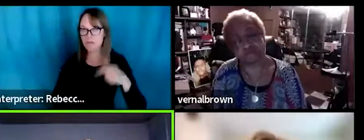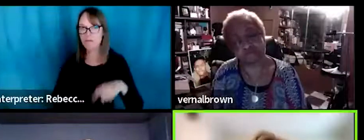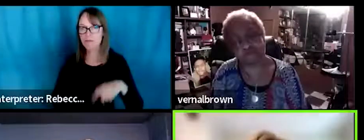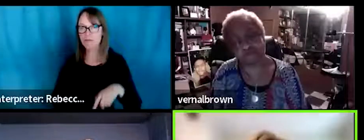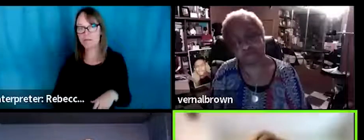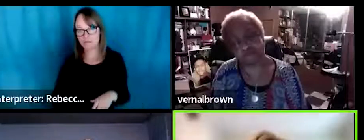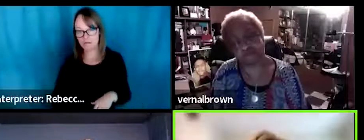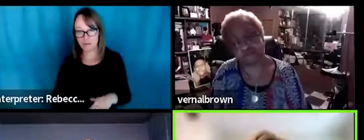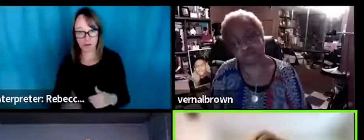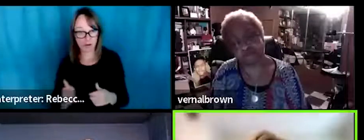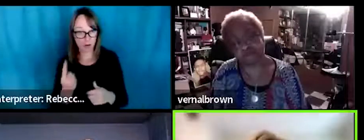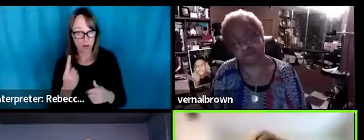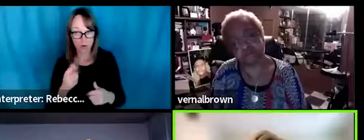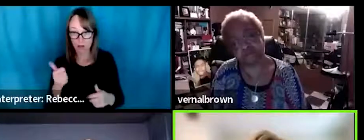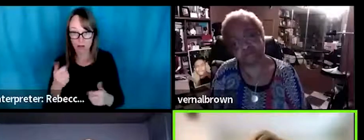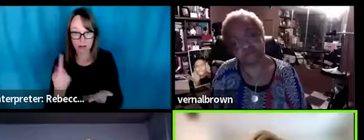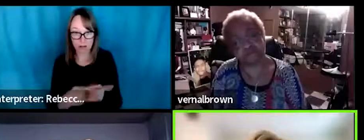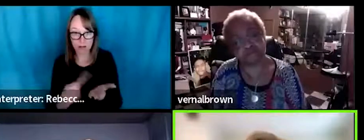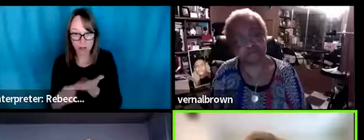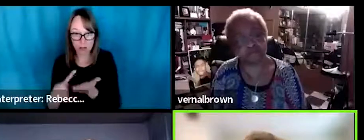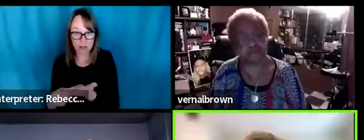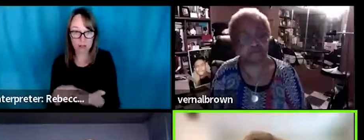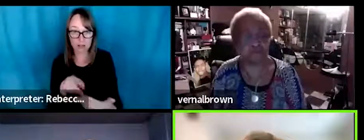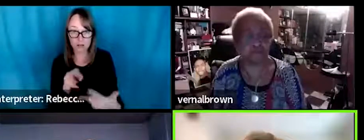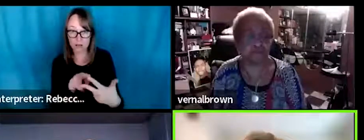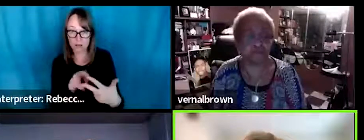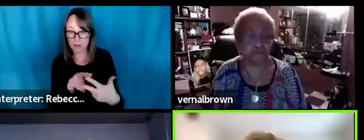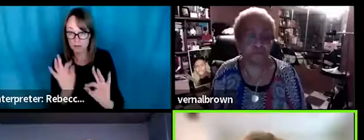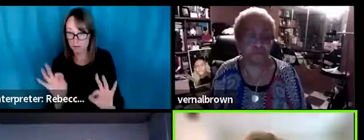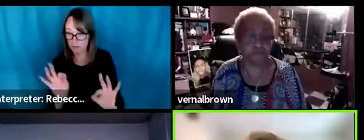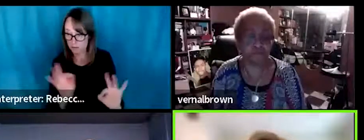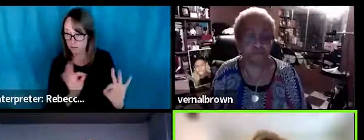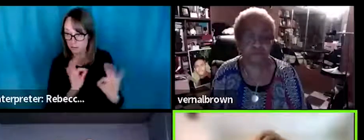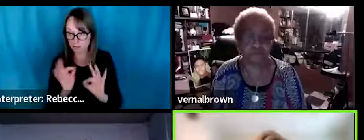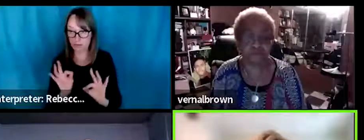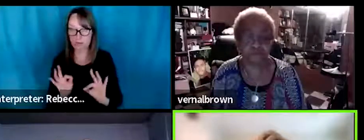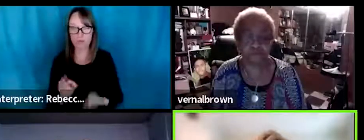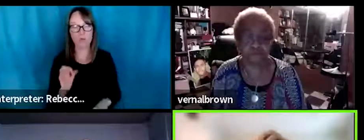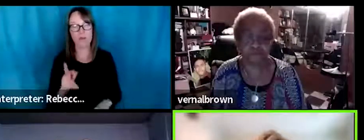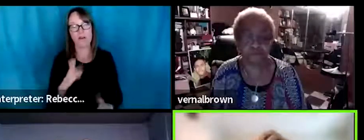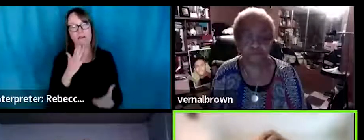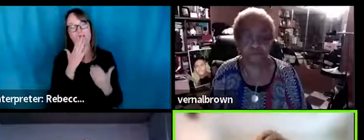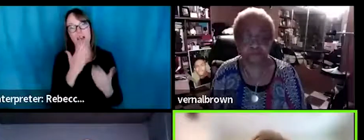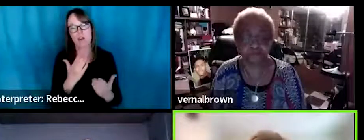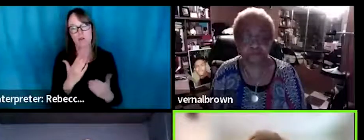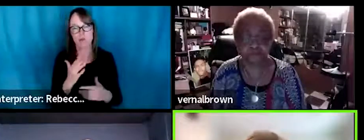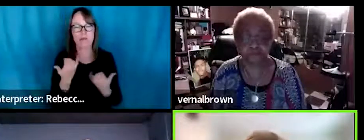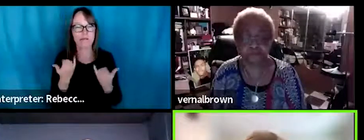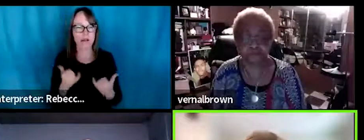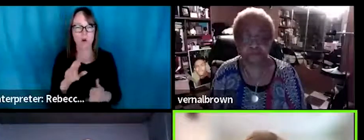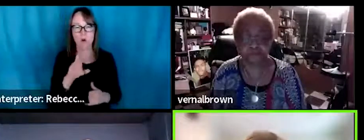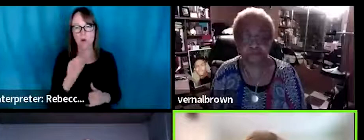Any other discussion? Thank you. I think on this we'll have a roll call vote, please.